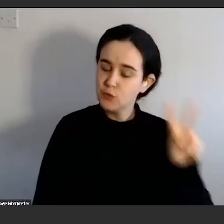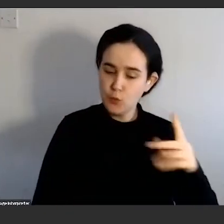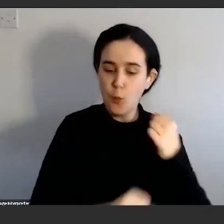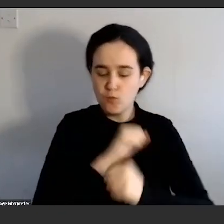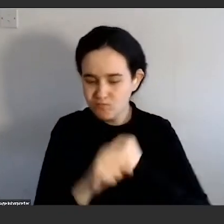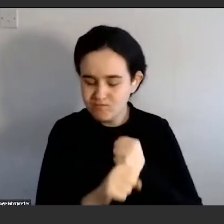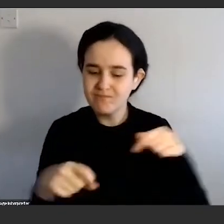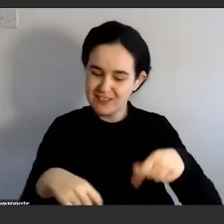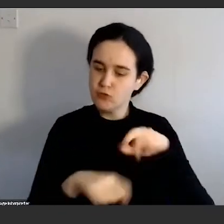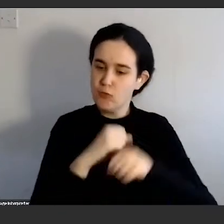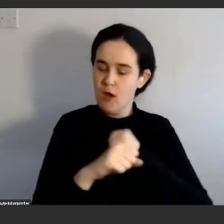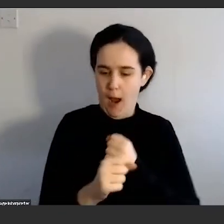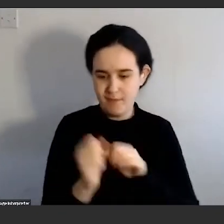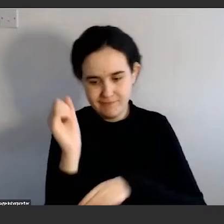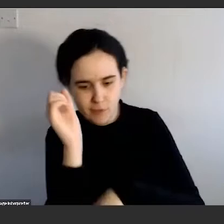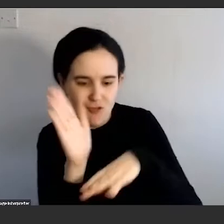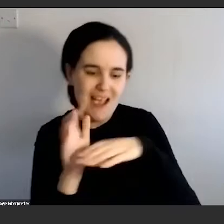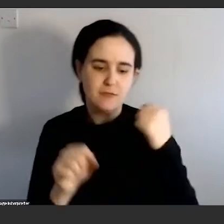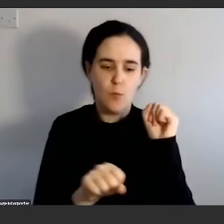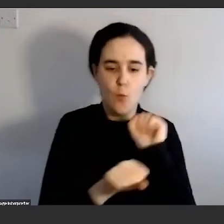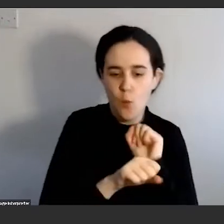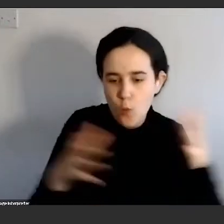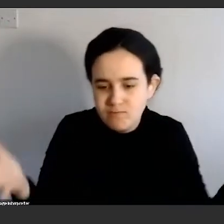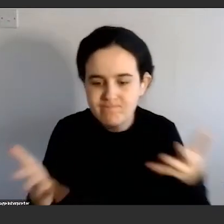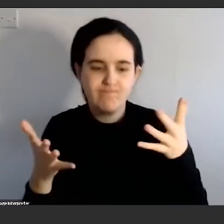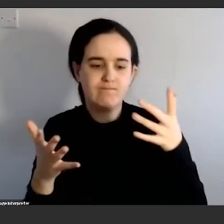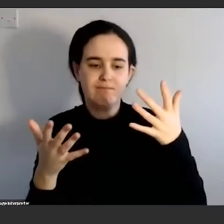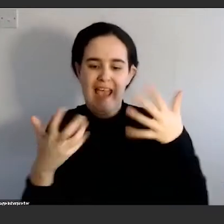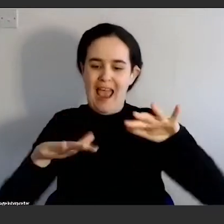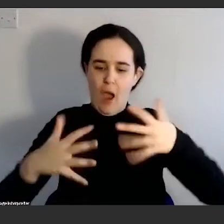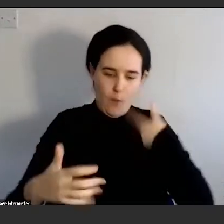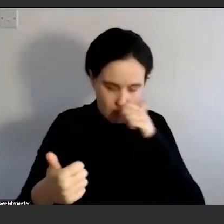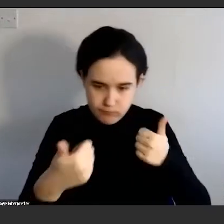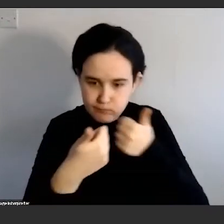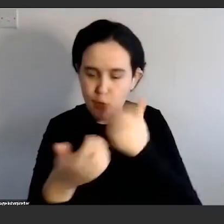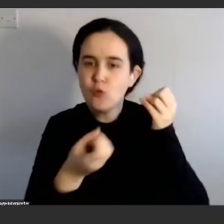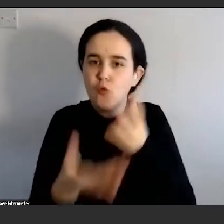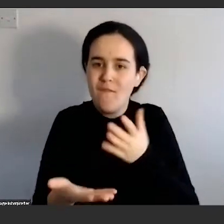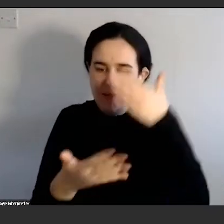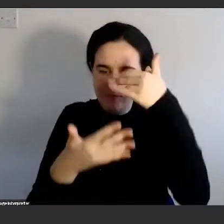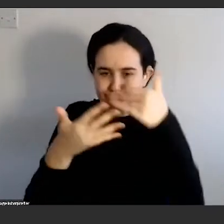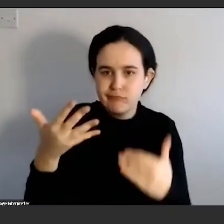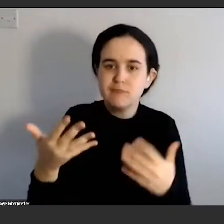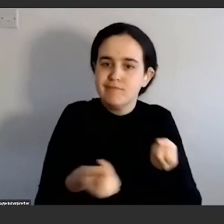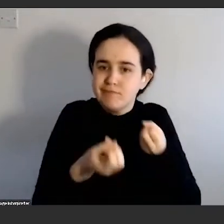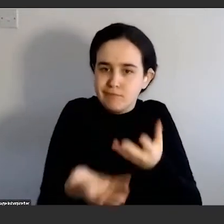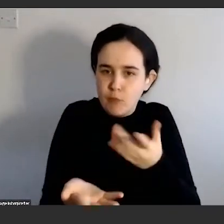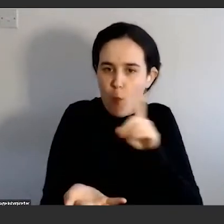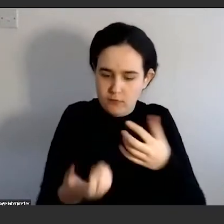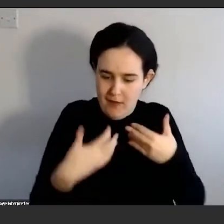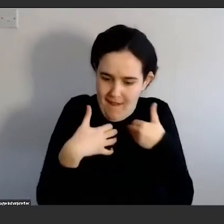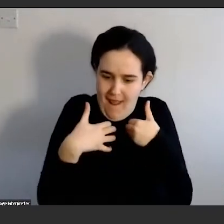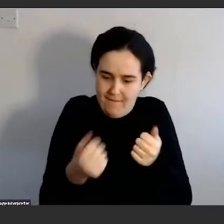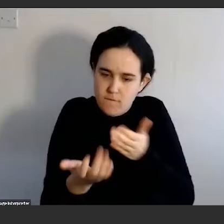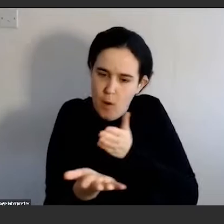guidance from the World Health Organization and from the reports of the UN Special Rapporteurs